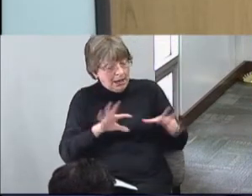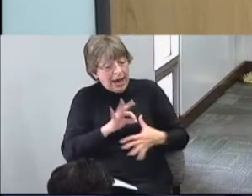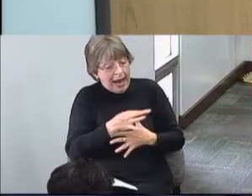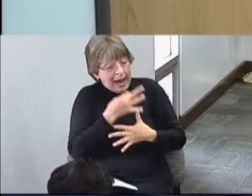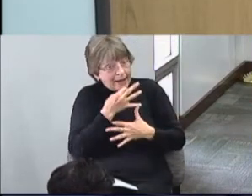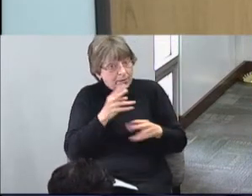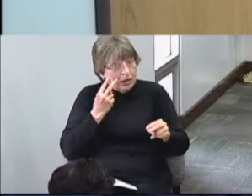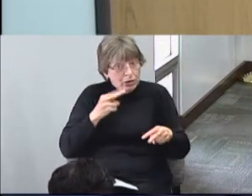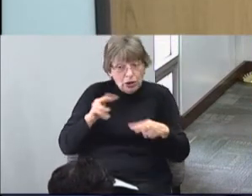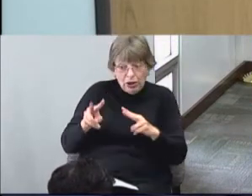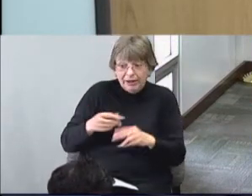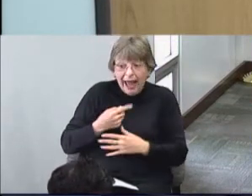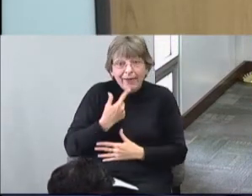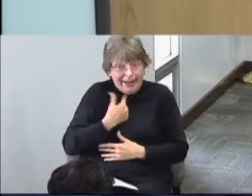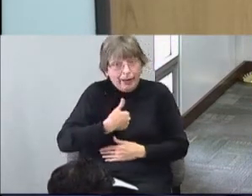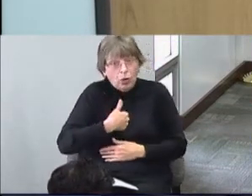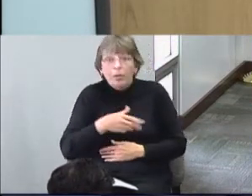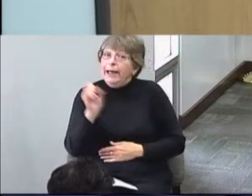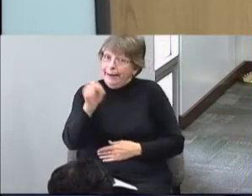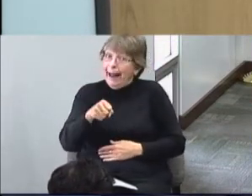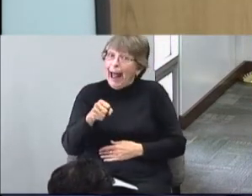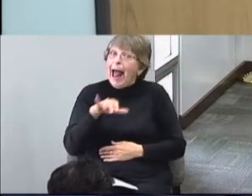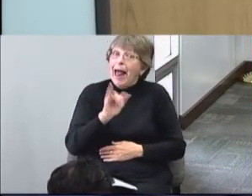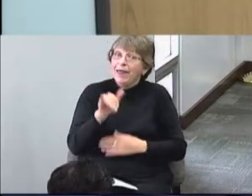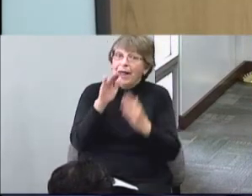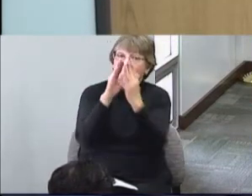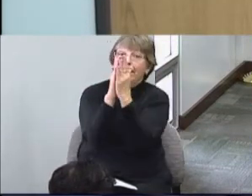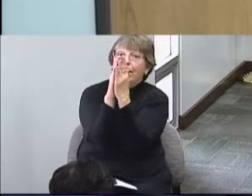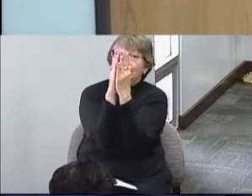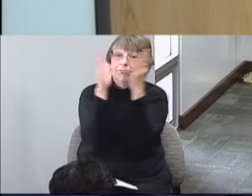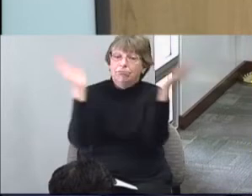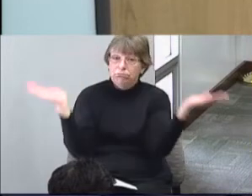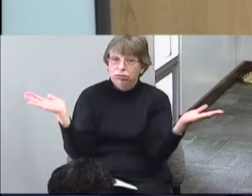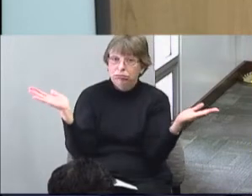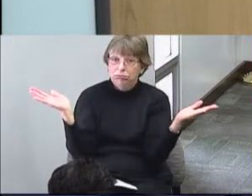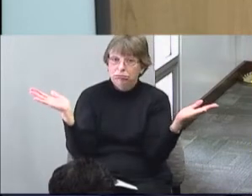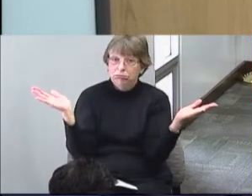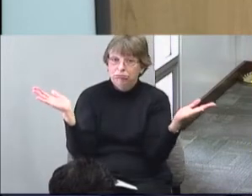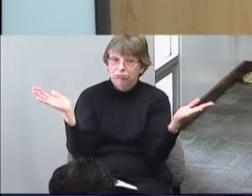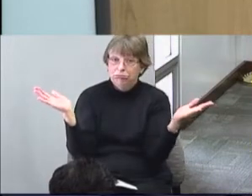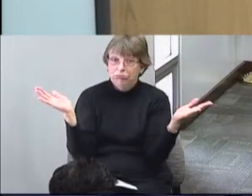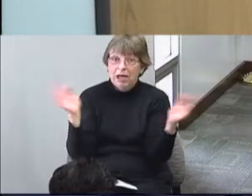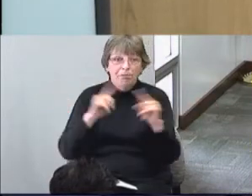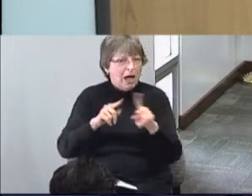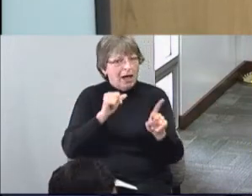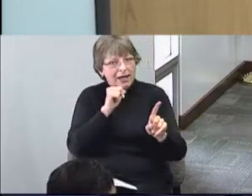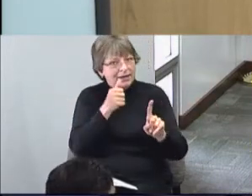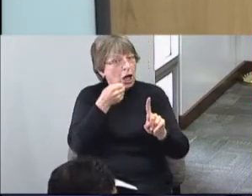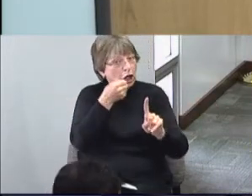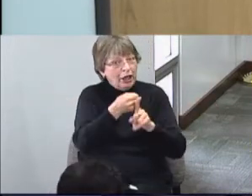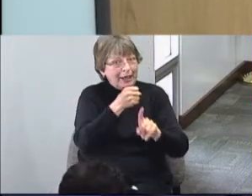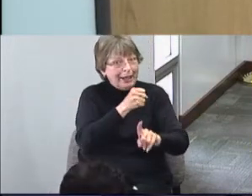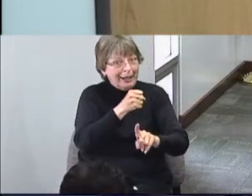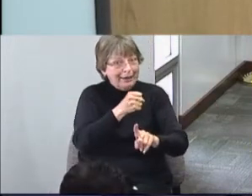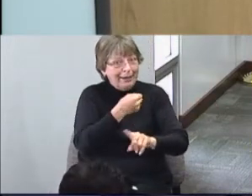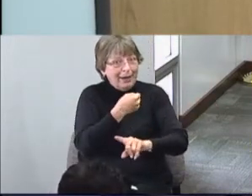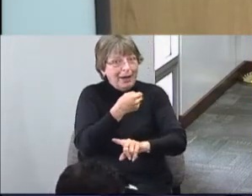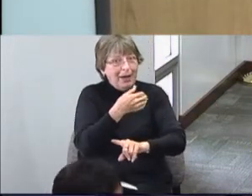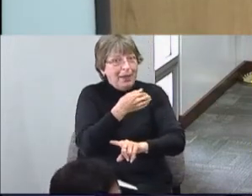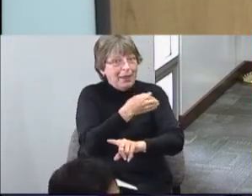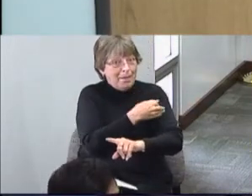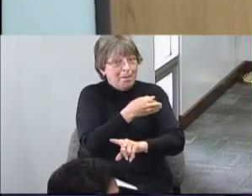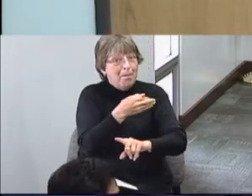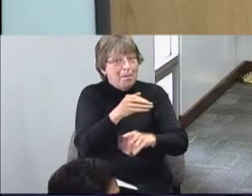and said, yes, it's going to fall, but it's not going to hit the power lines. Well, in my opinion, I thought I was